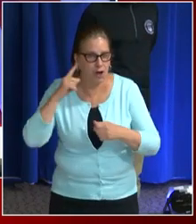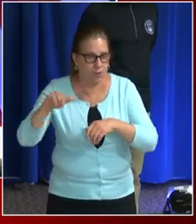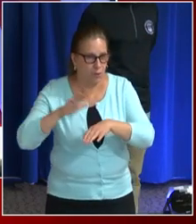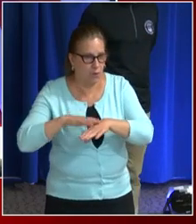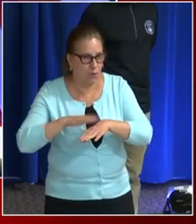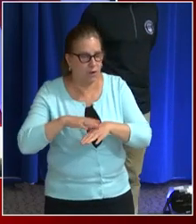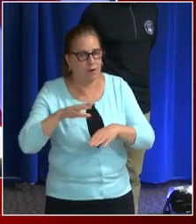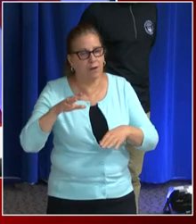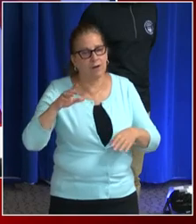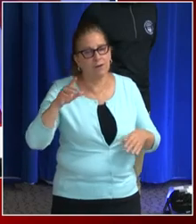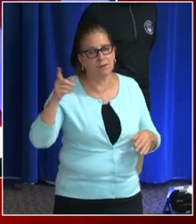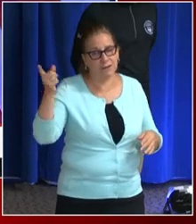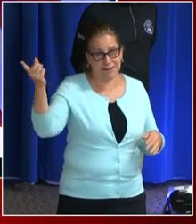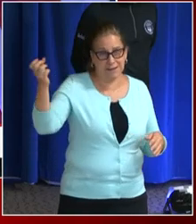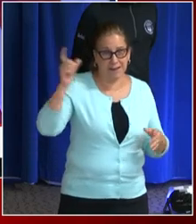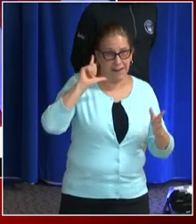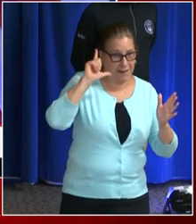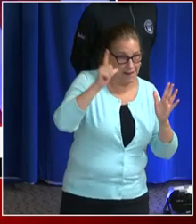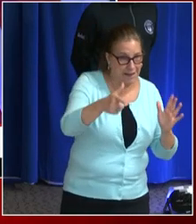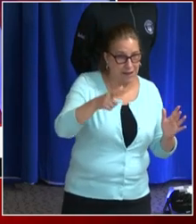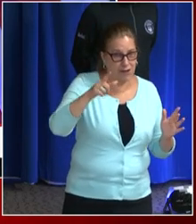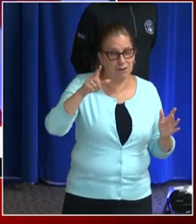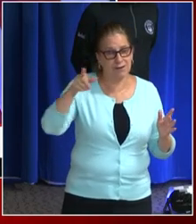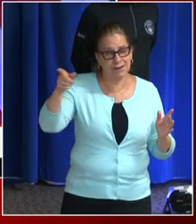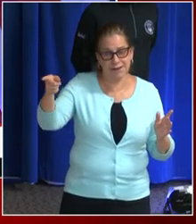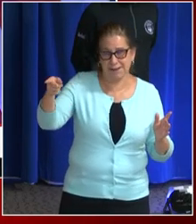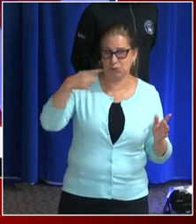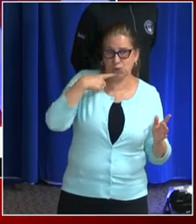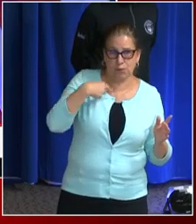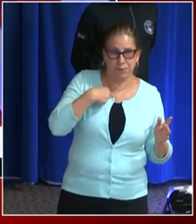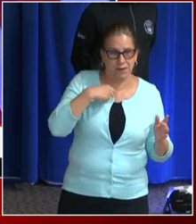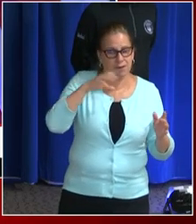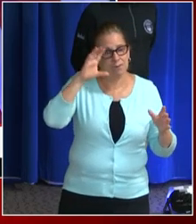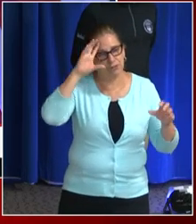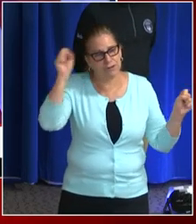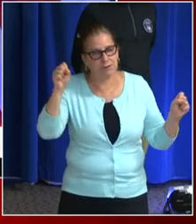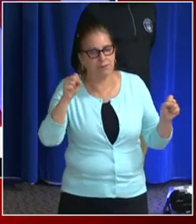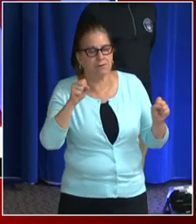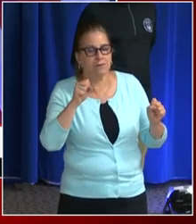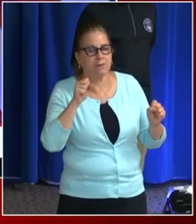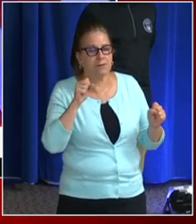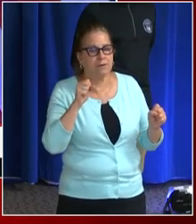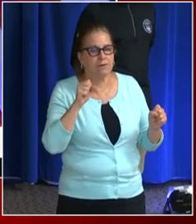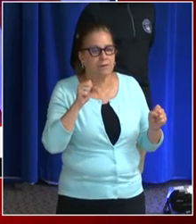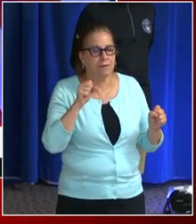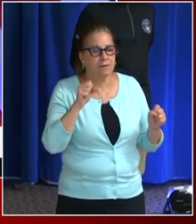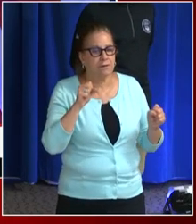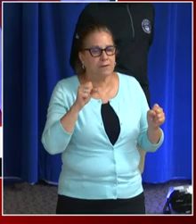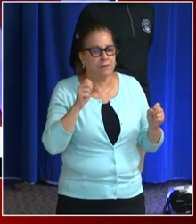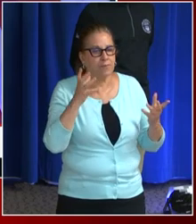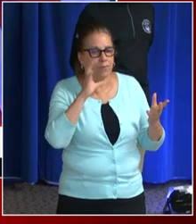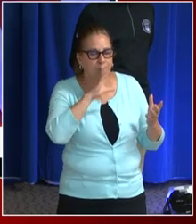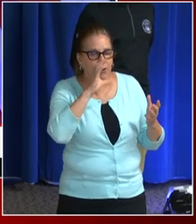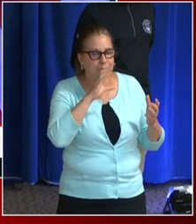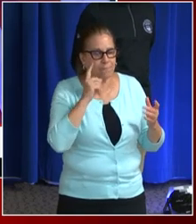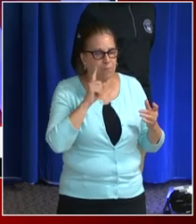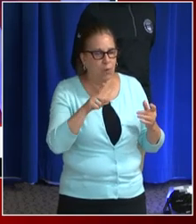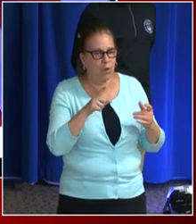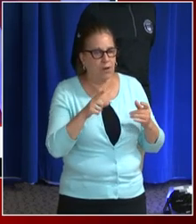they would be seeking, and we heard from jurisdictions nearby that they were seeking